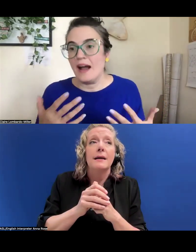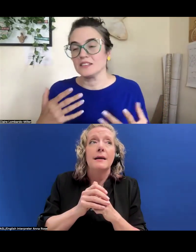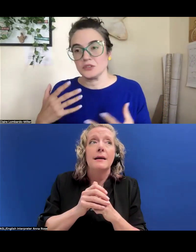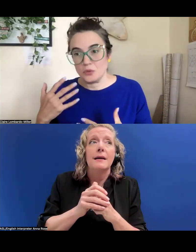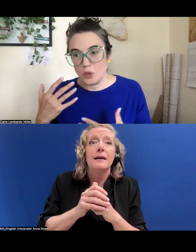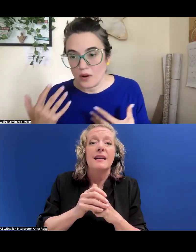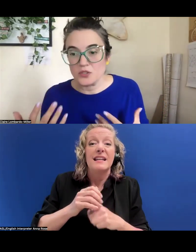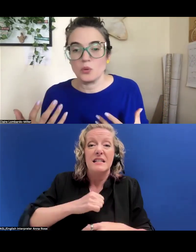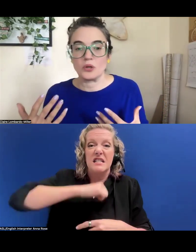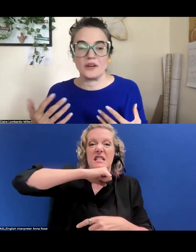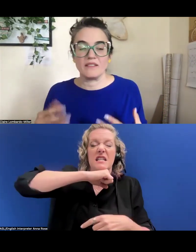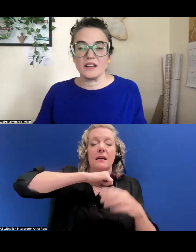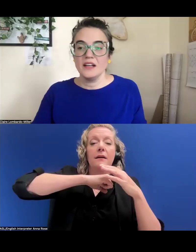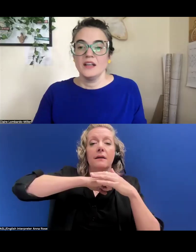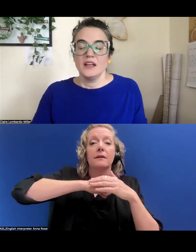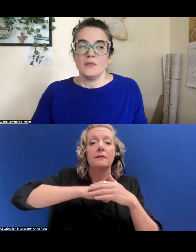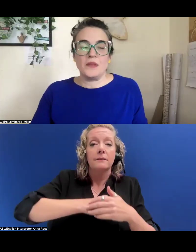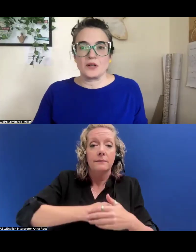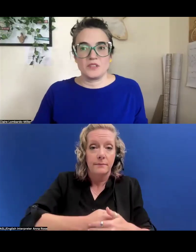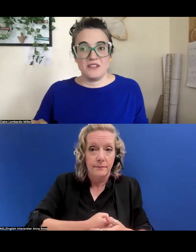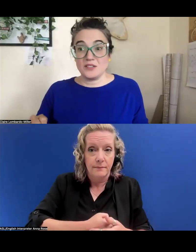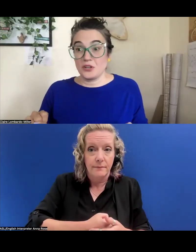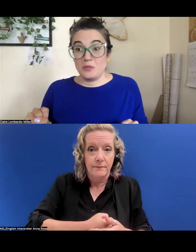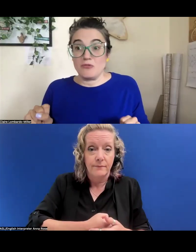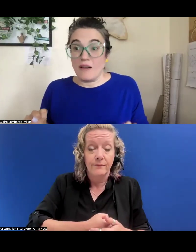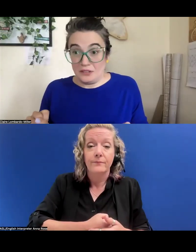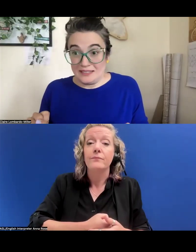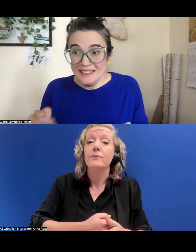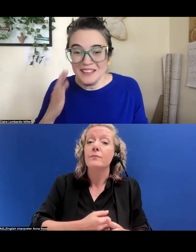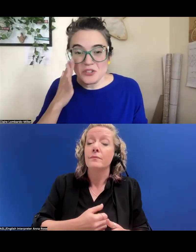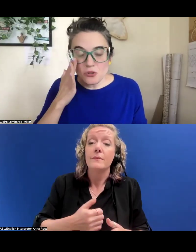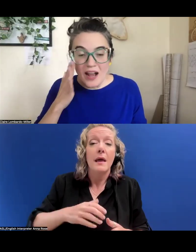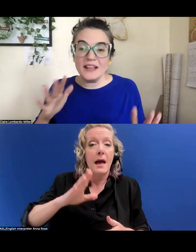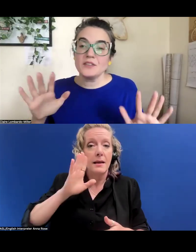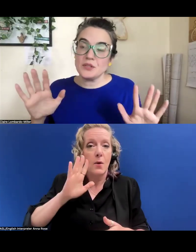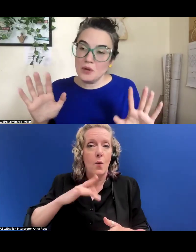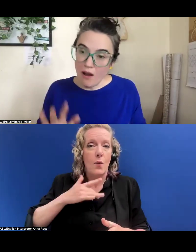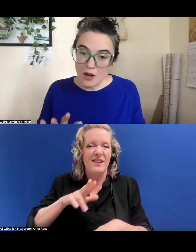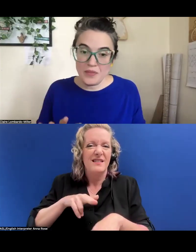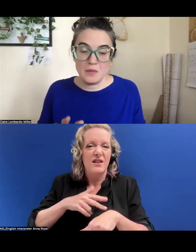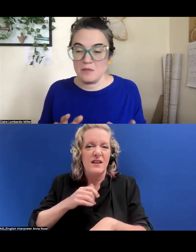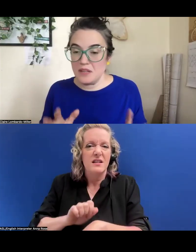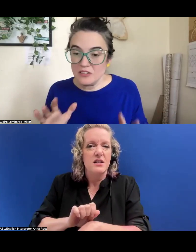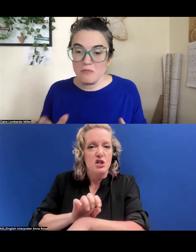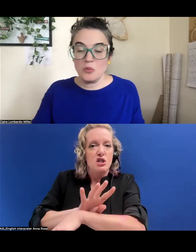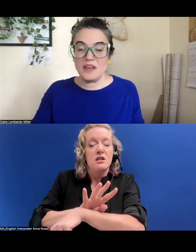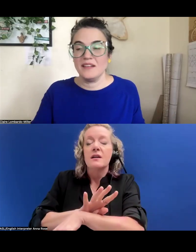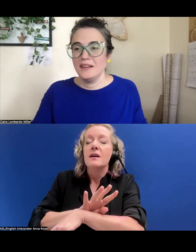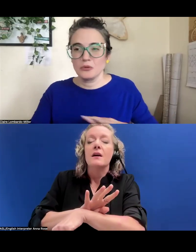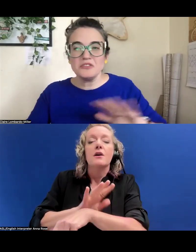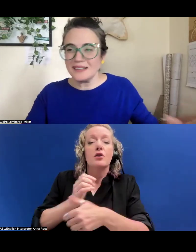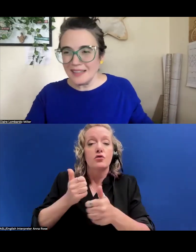a class or you go on a tour or whatever, your defenses are going to be ruffled. Try to calm them and be in the